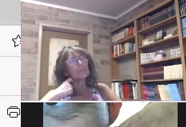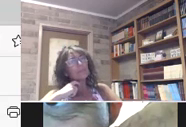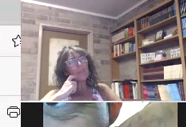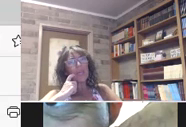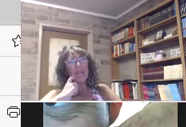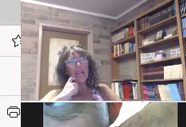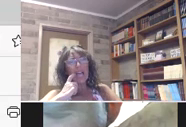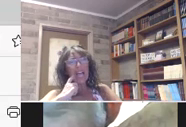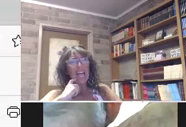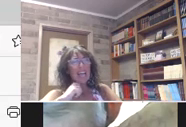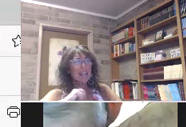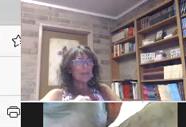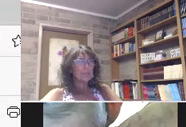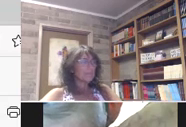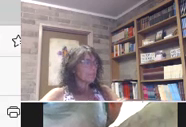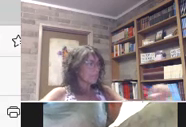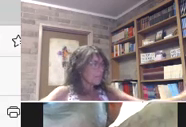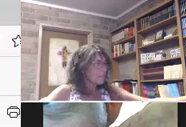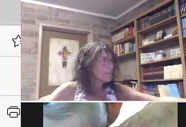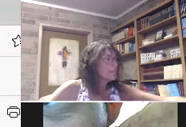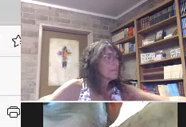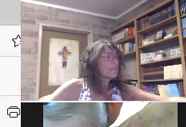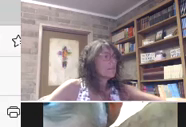guard a